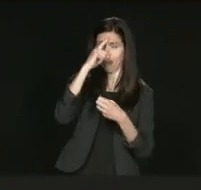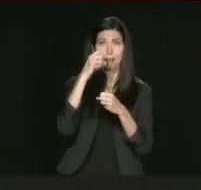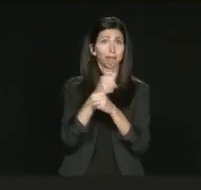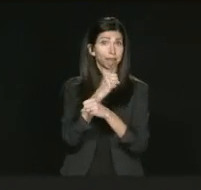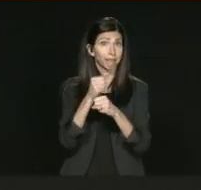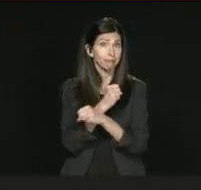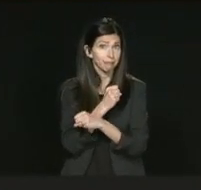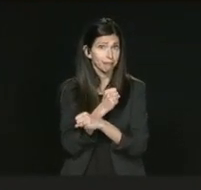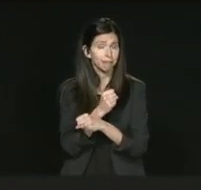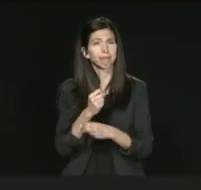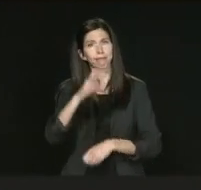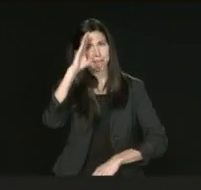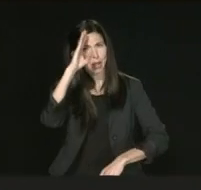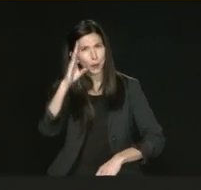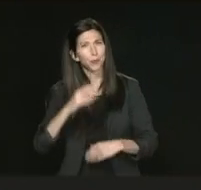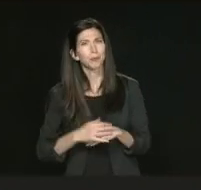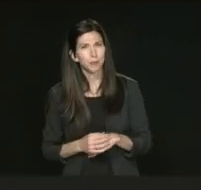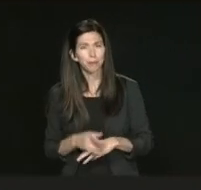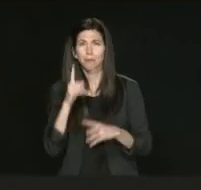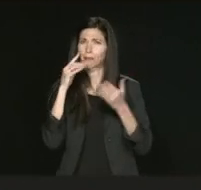Canada. There are now